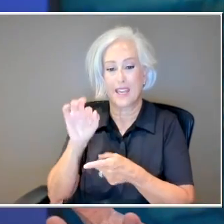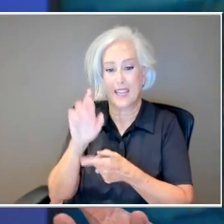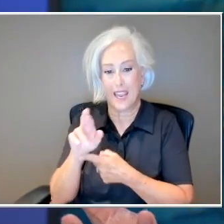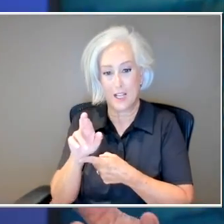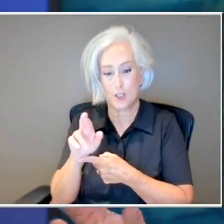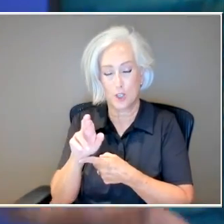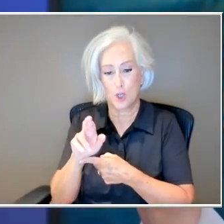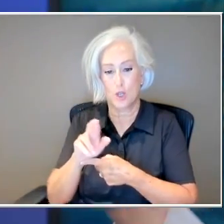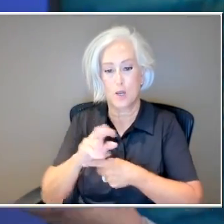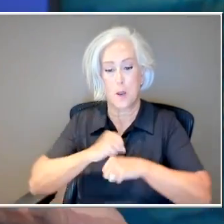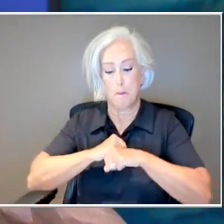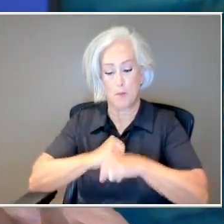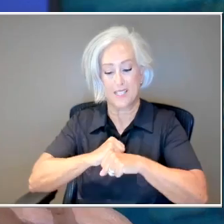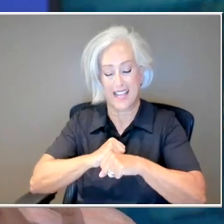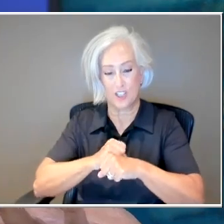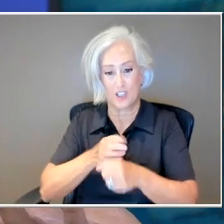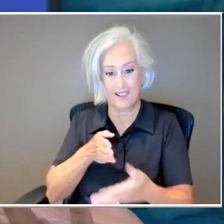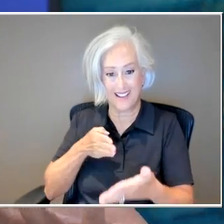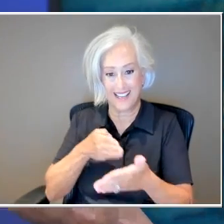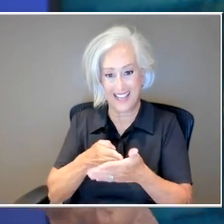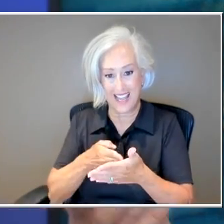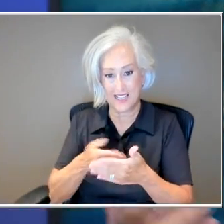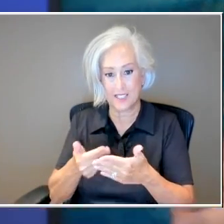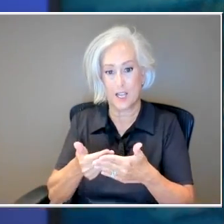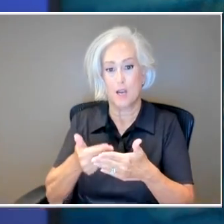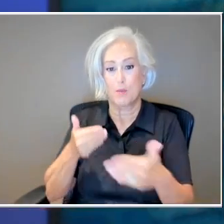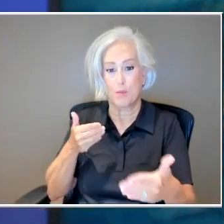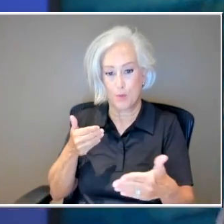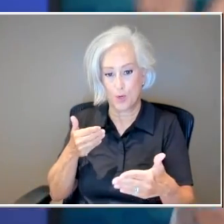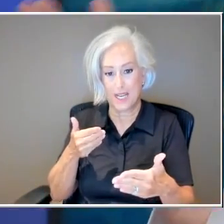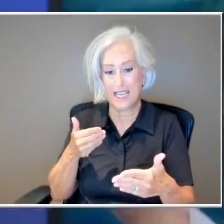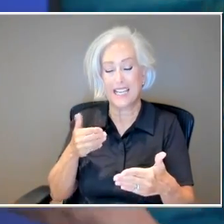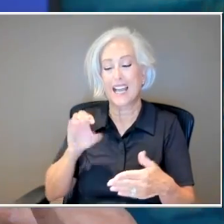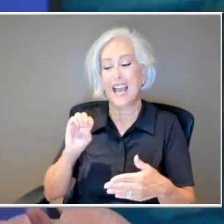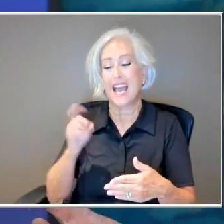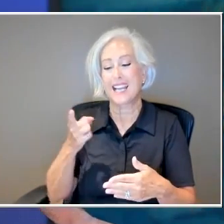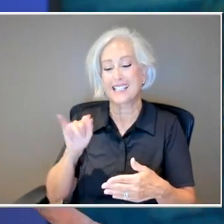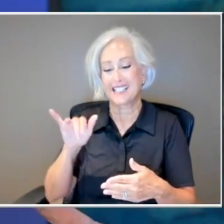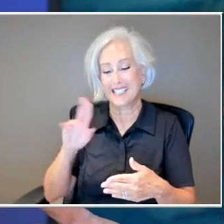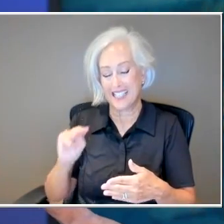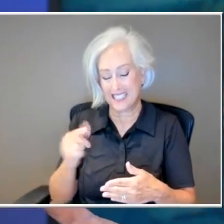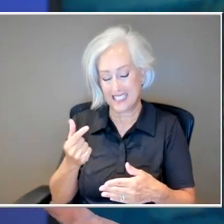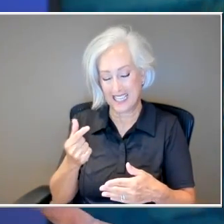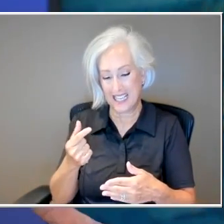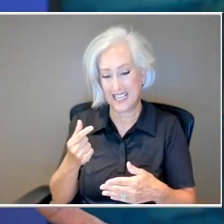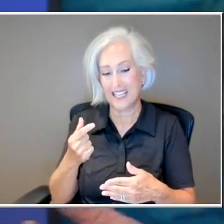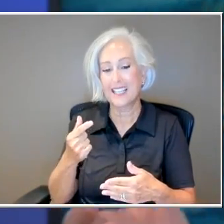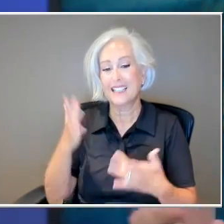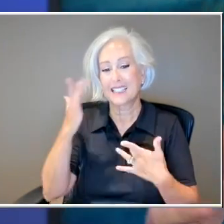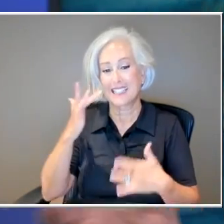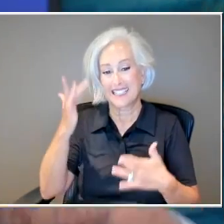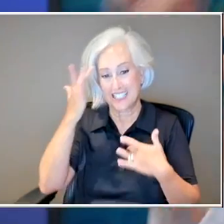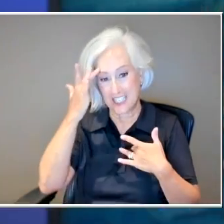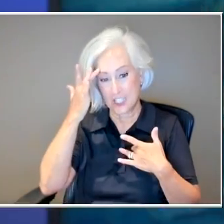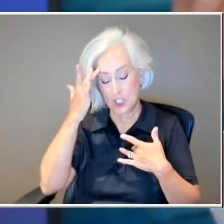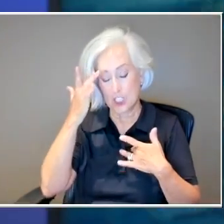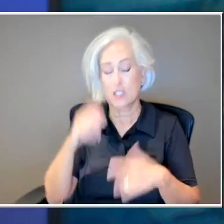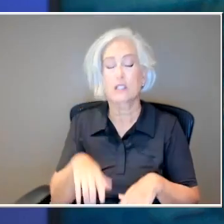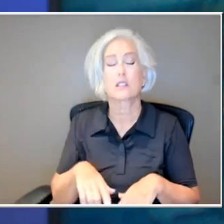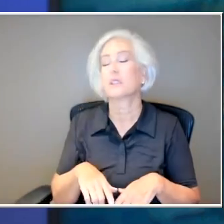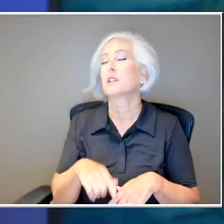protections against pre-existing conditions. Are they supporting expanded coverage for health benefits